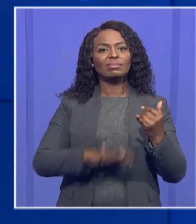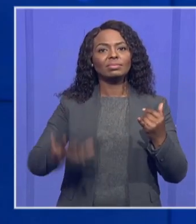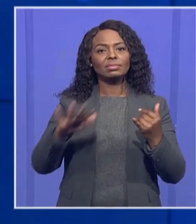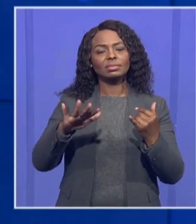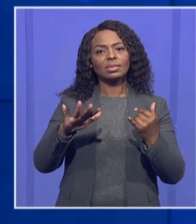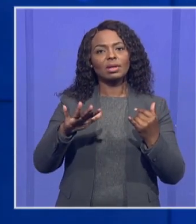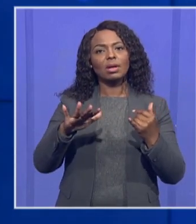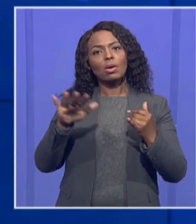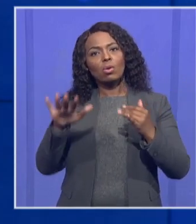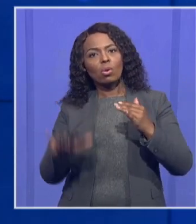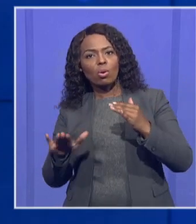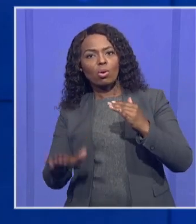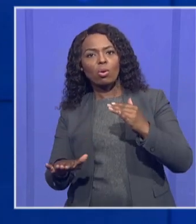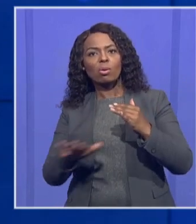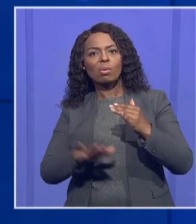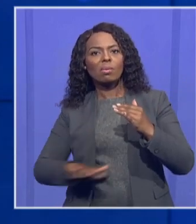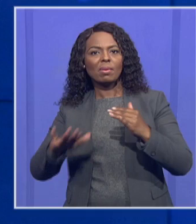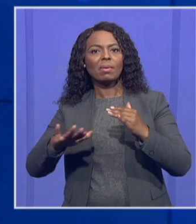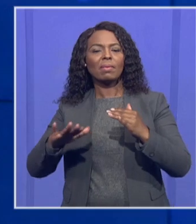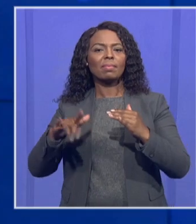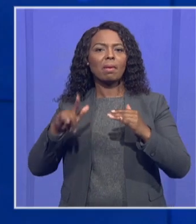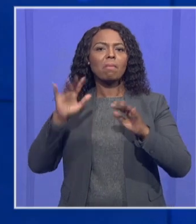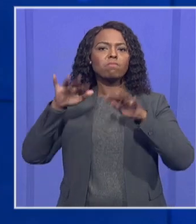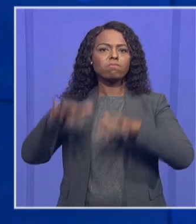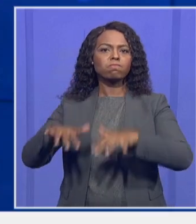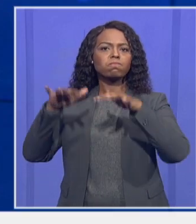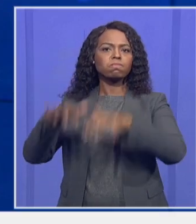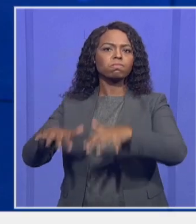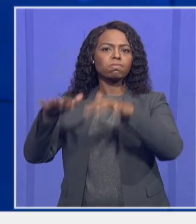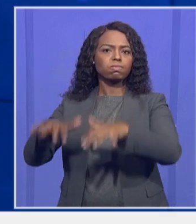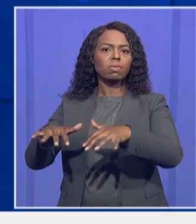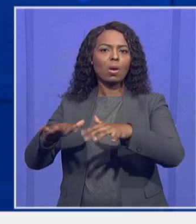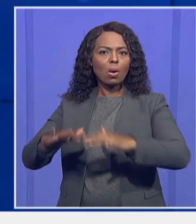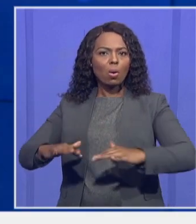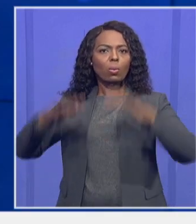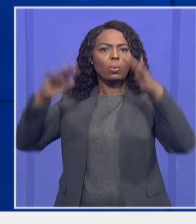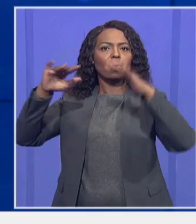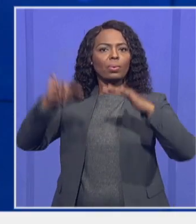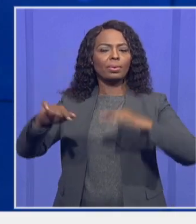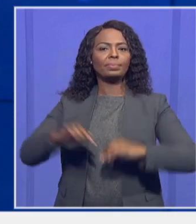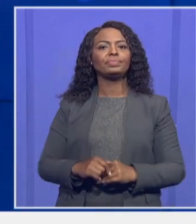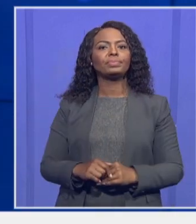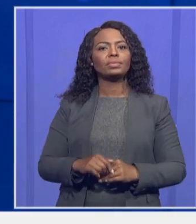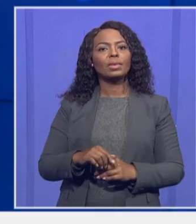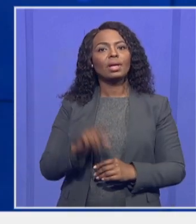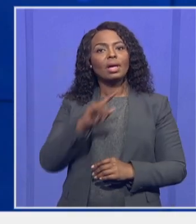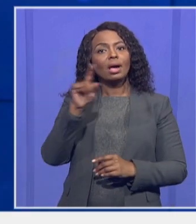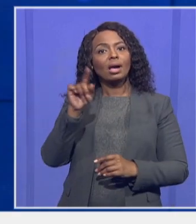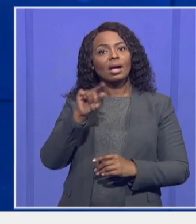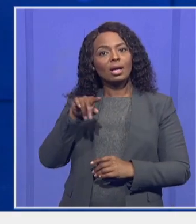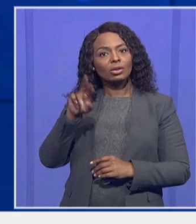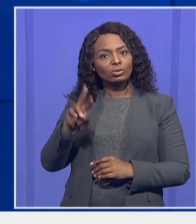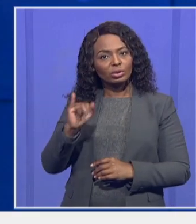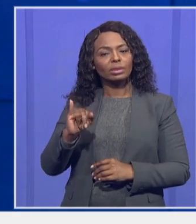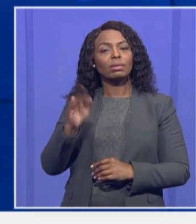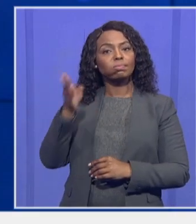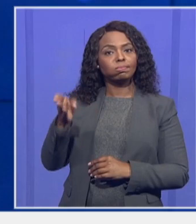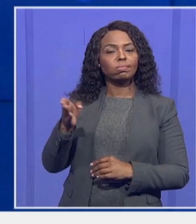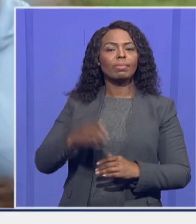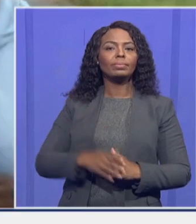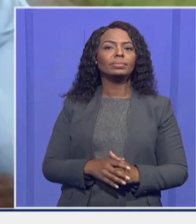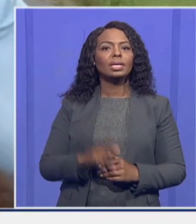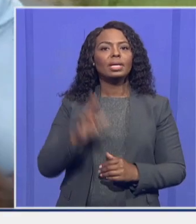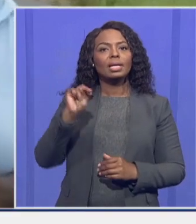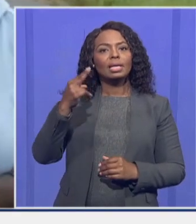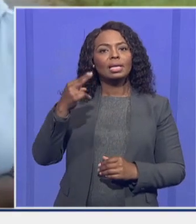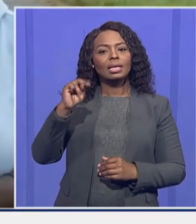the province. Our reporter Nhlanhla Jele and camera operator Azwi Muravha are following the story and join us now live. Nhlanhla, thank you for